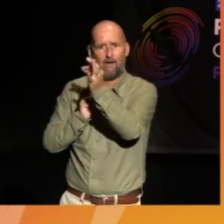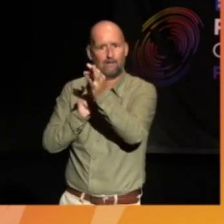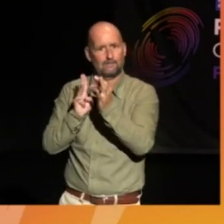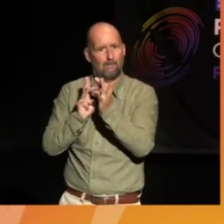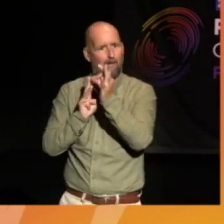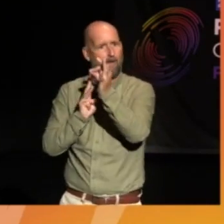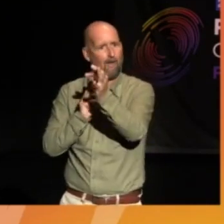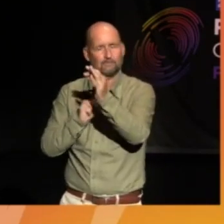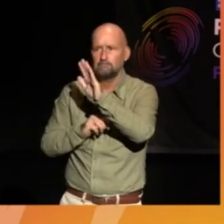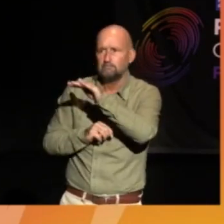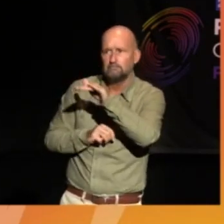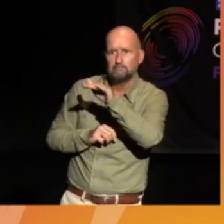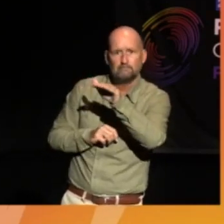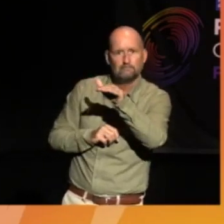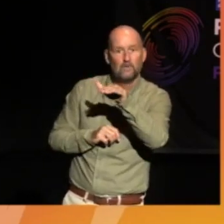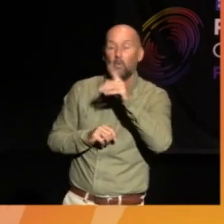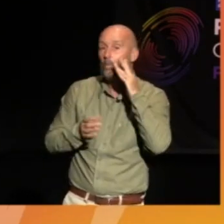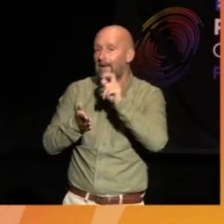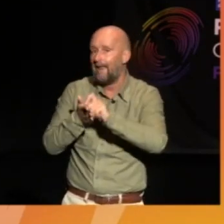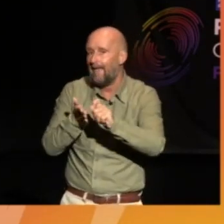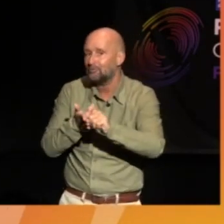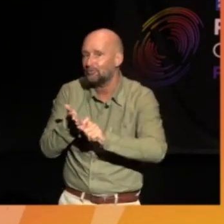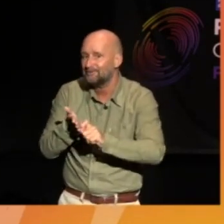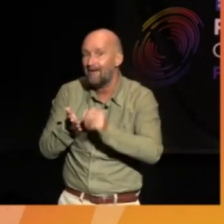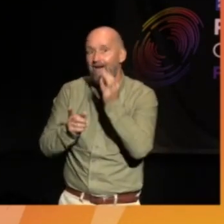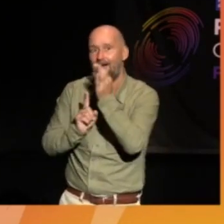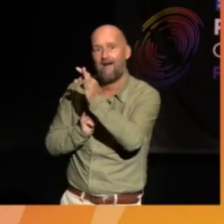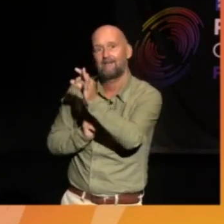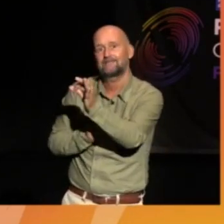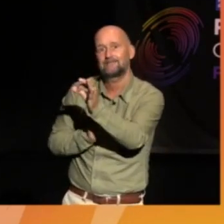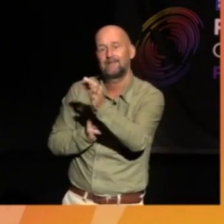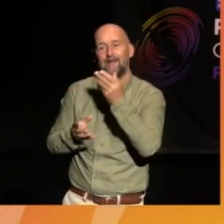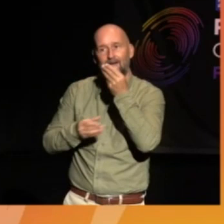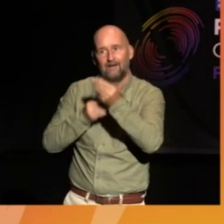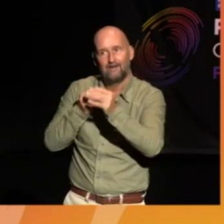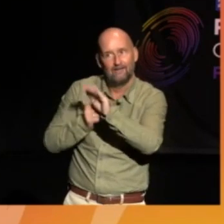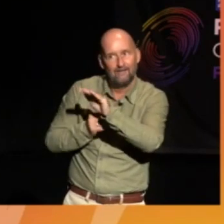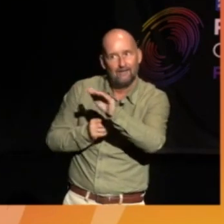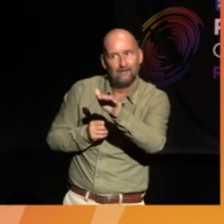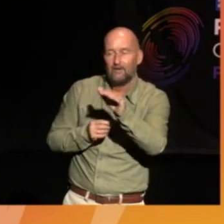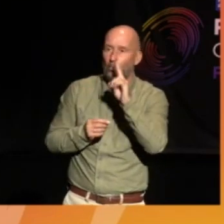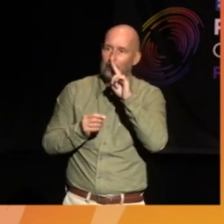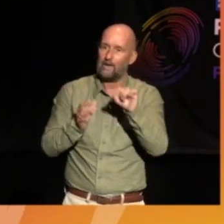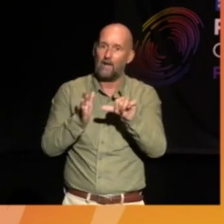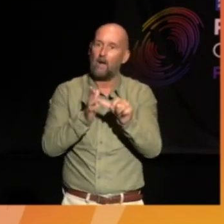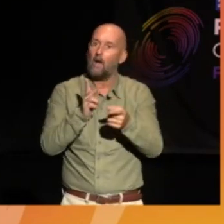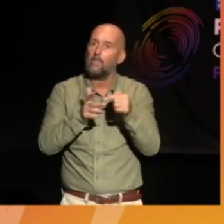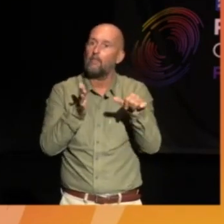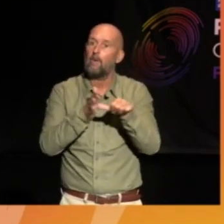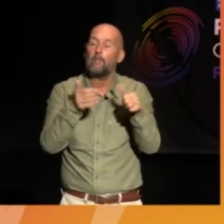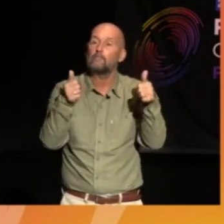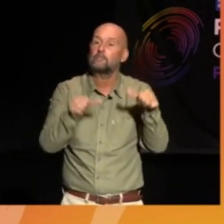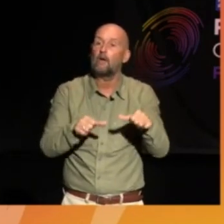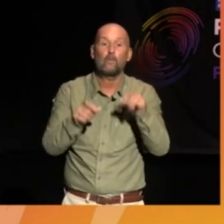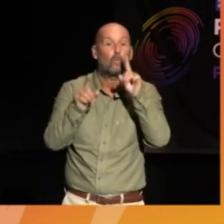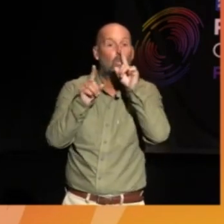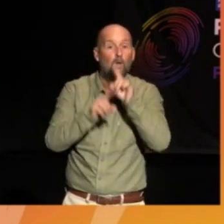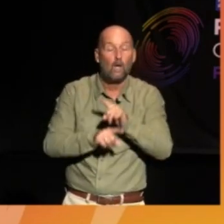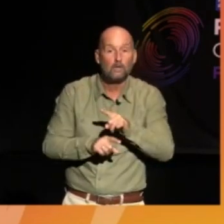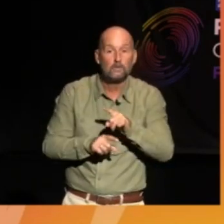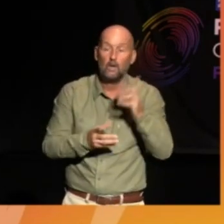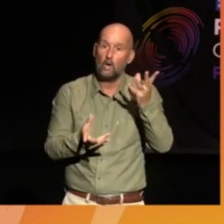elections, that we are living in an interconnected world. We are not able to solve any other problem. And that is the lesson everybody should